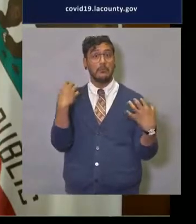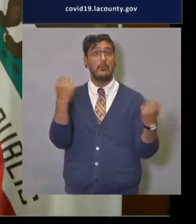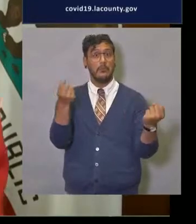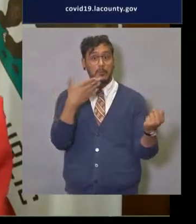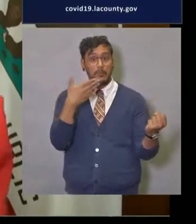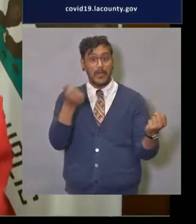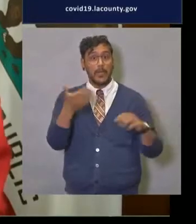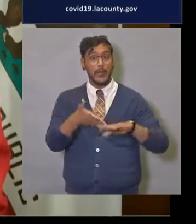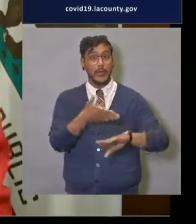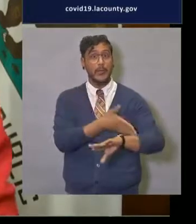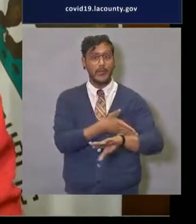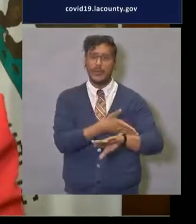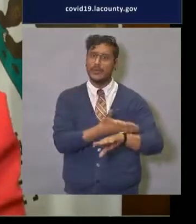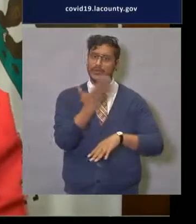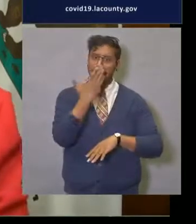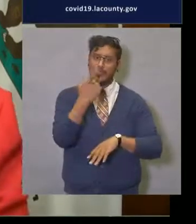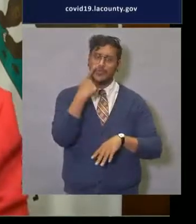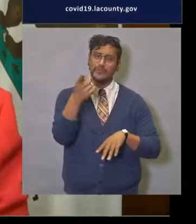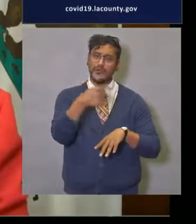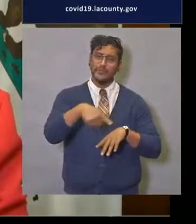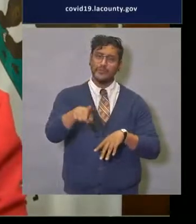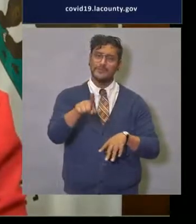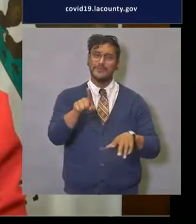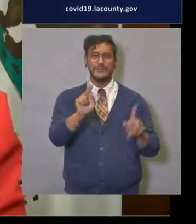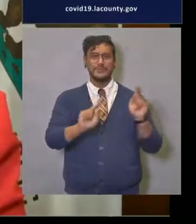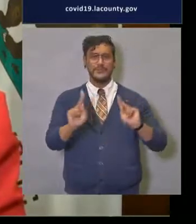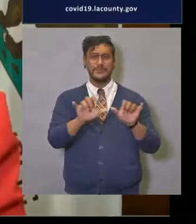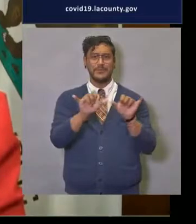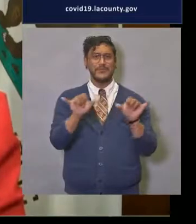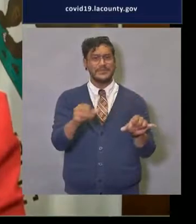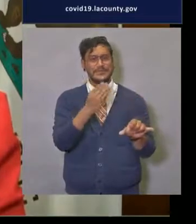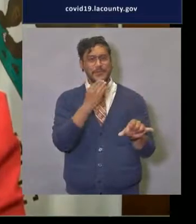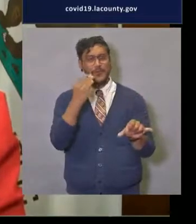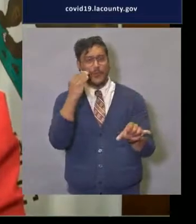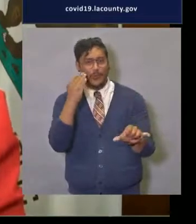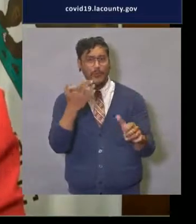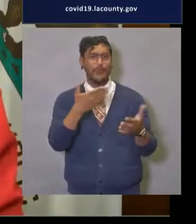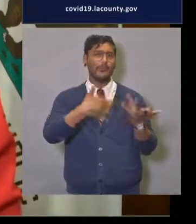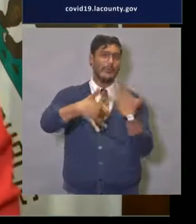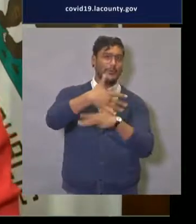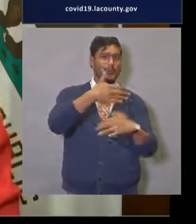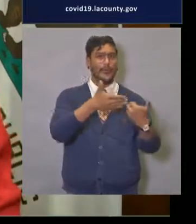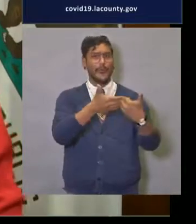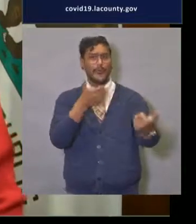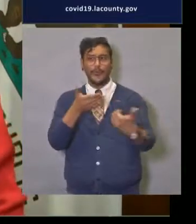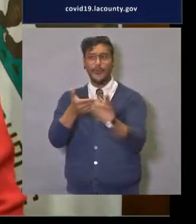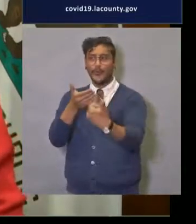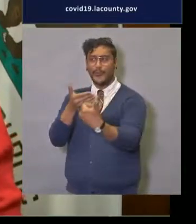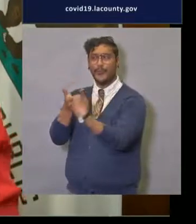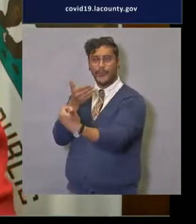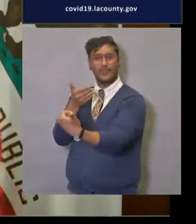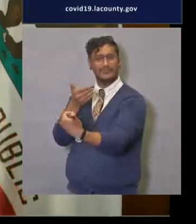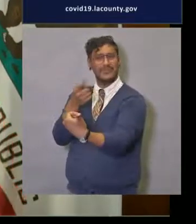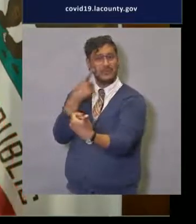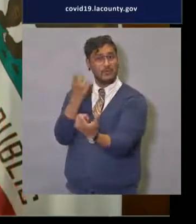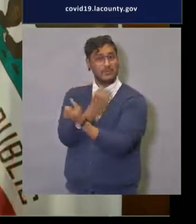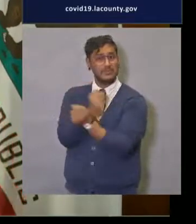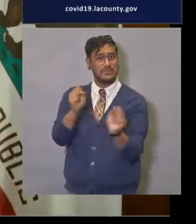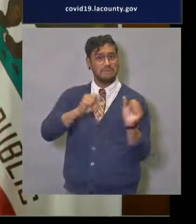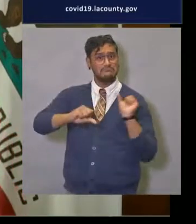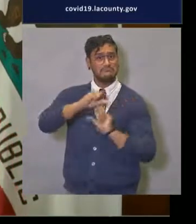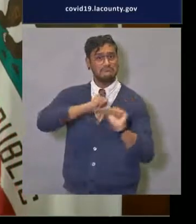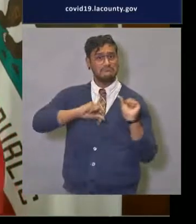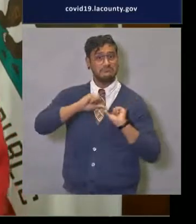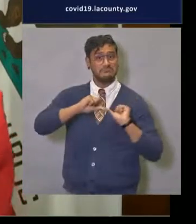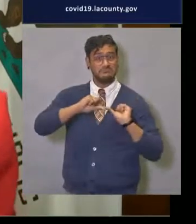and commitment to stay home, wear masks, and practice social distancing to keep one another safe. As a result